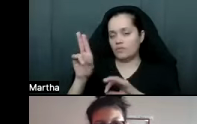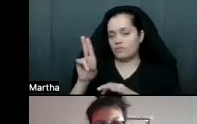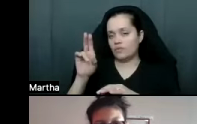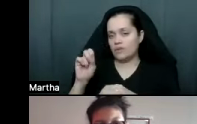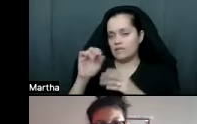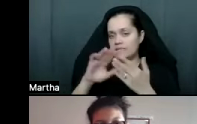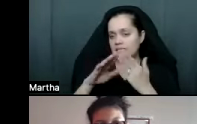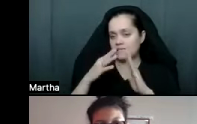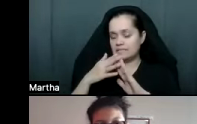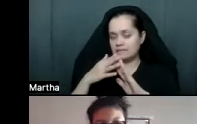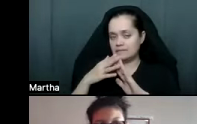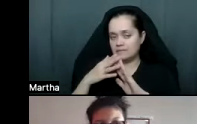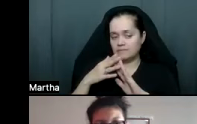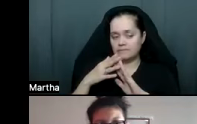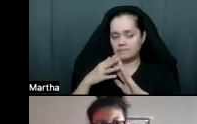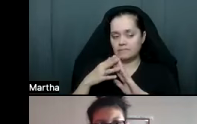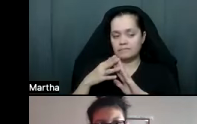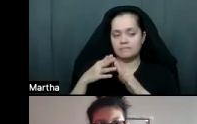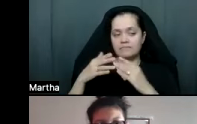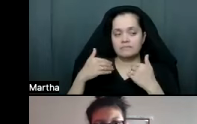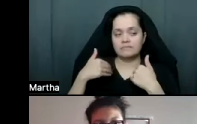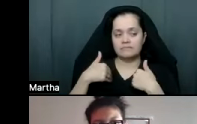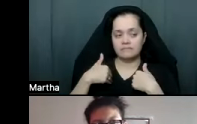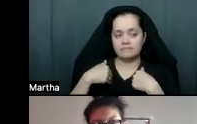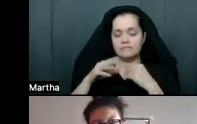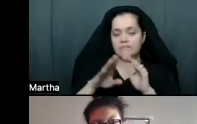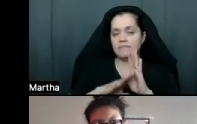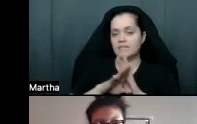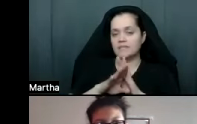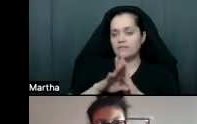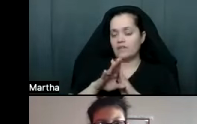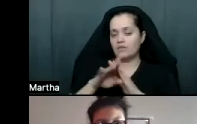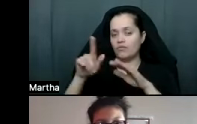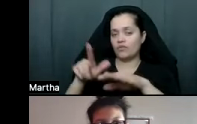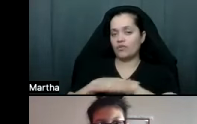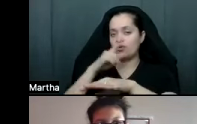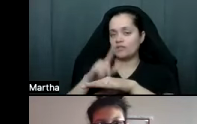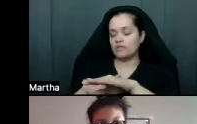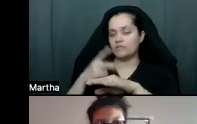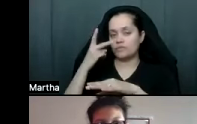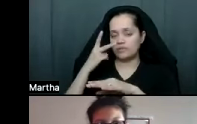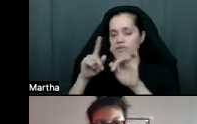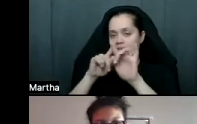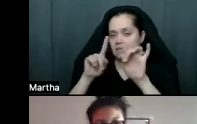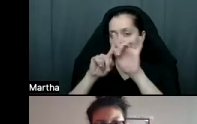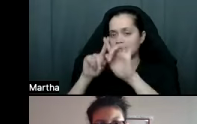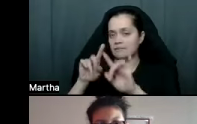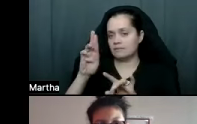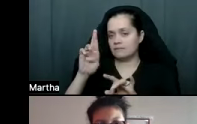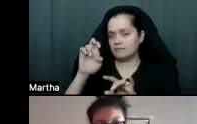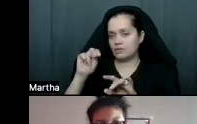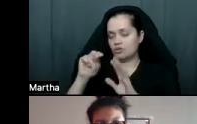cities. US cities have developed over a long time, so we're going to look at different urban models